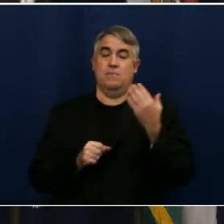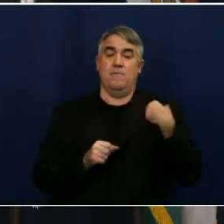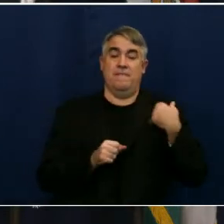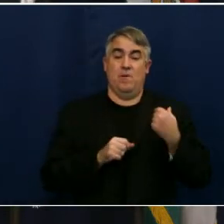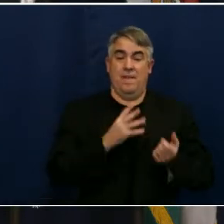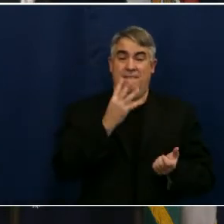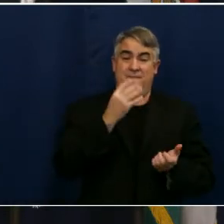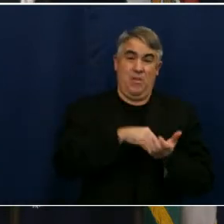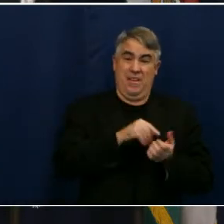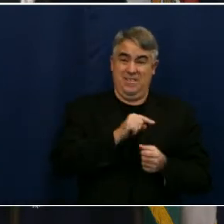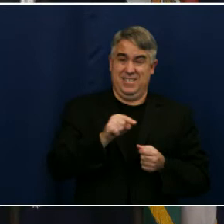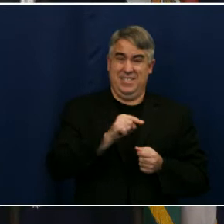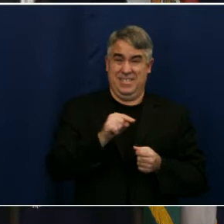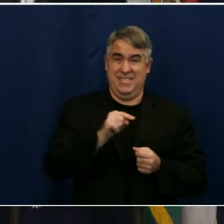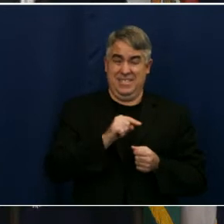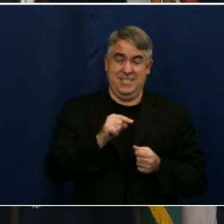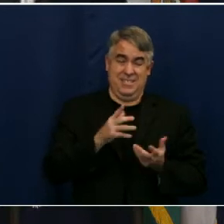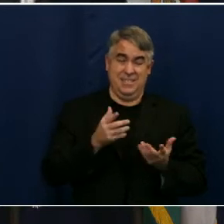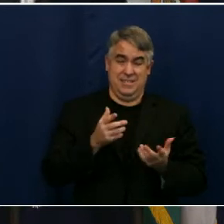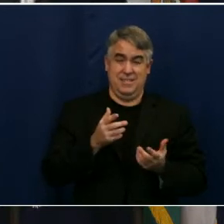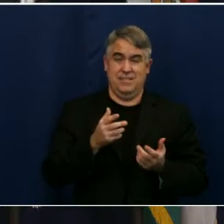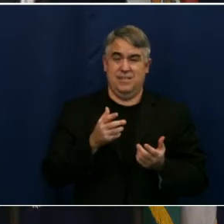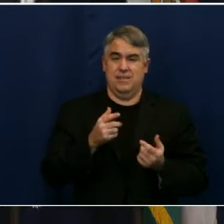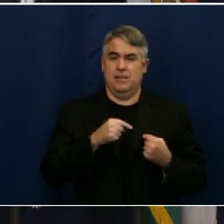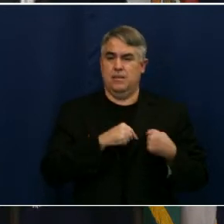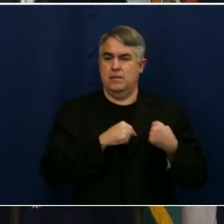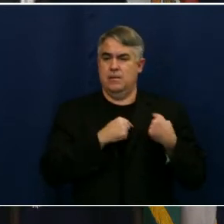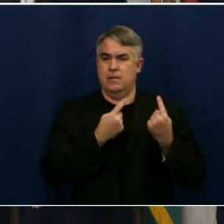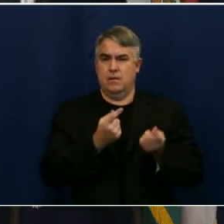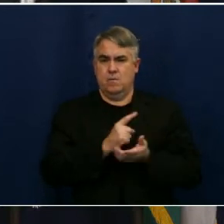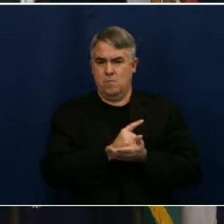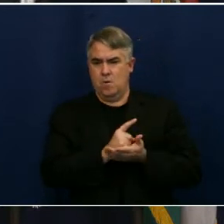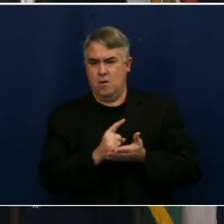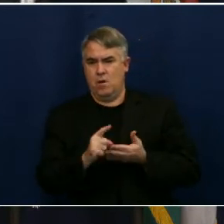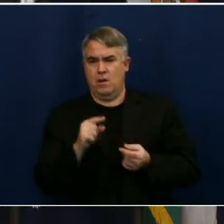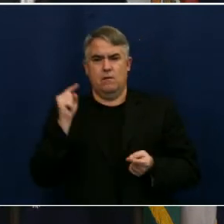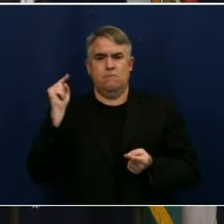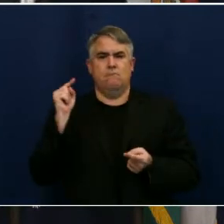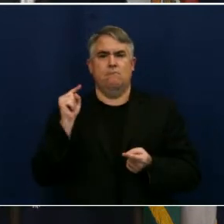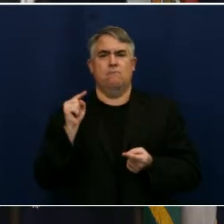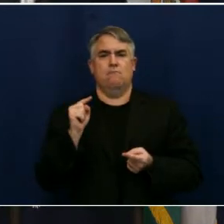Luckily, in the past week or so, we have been definitely